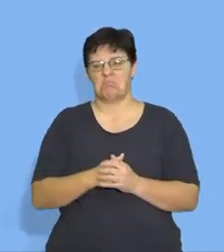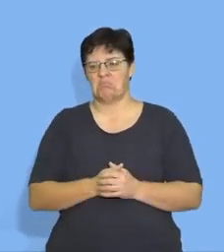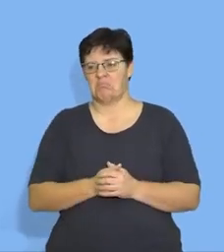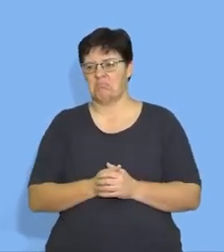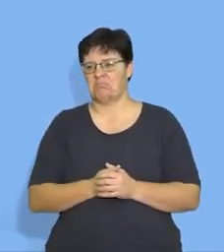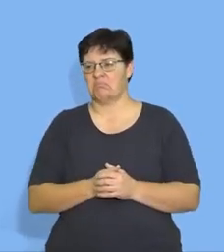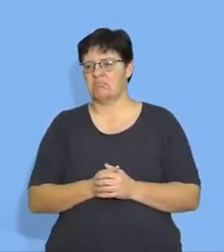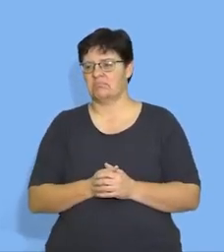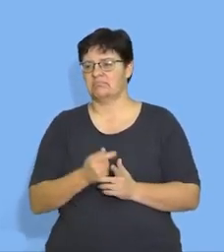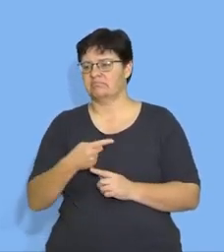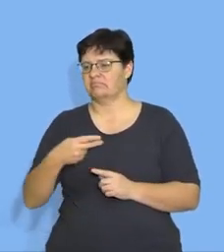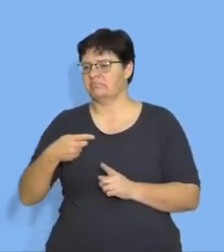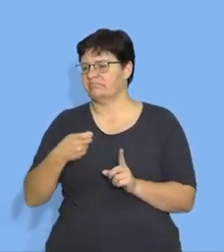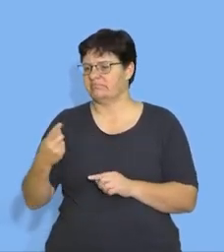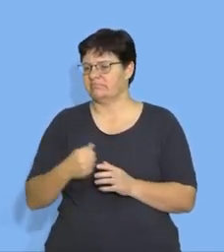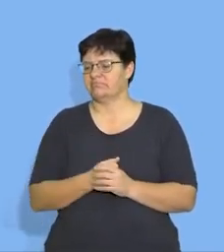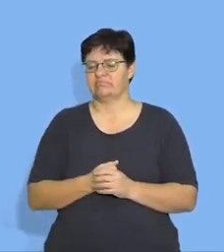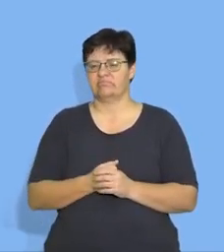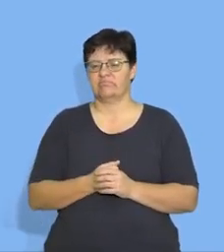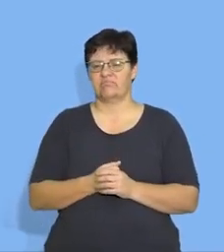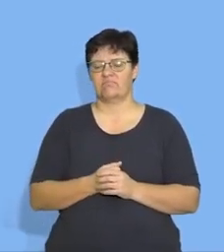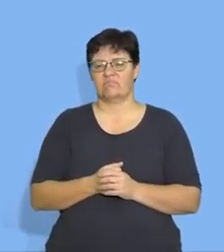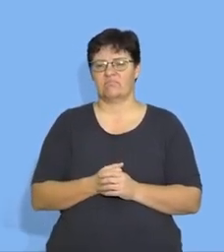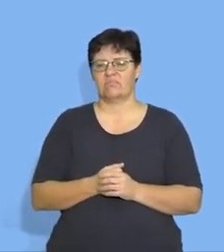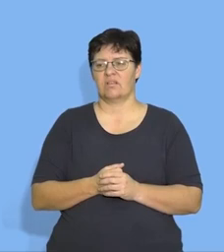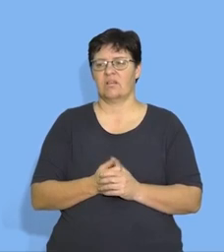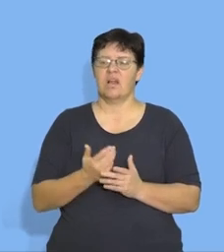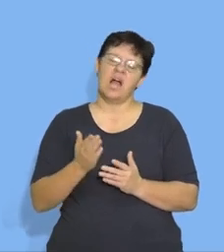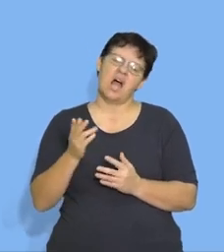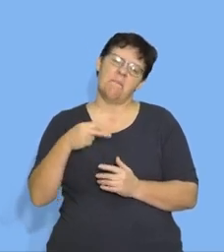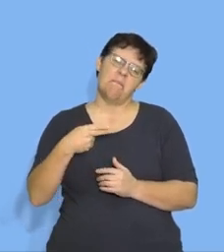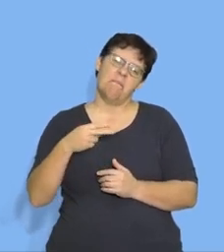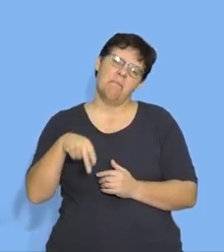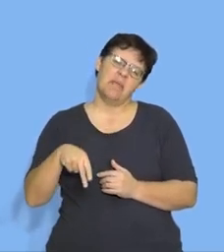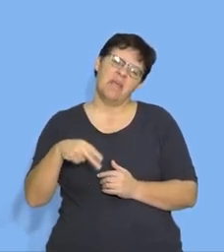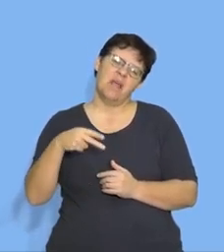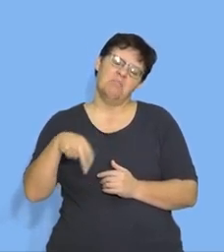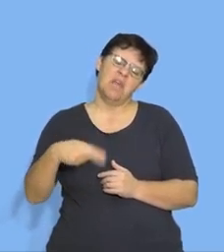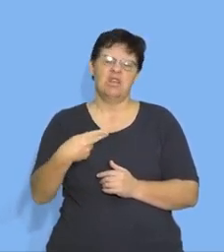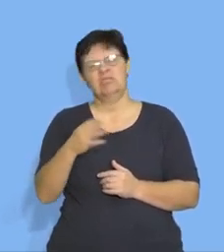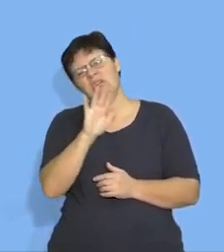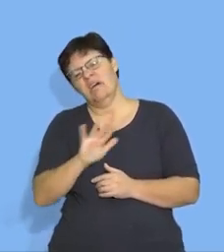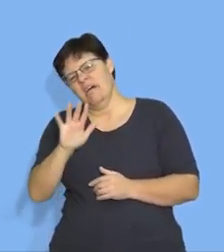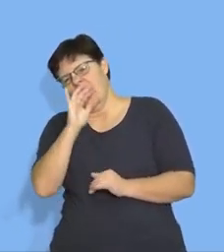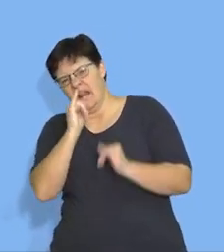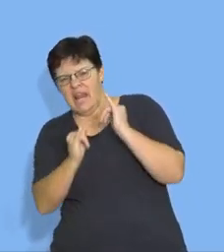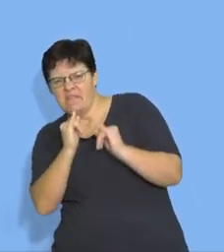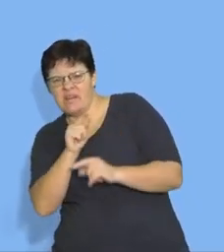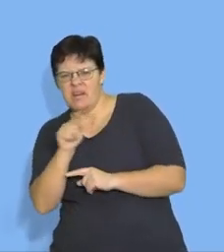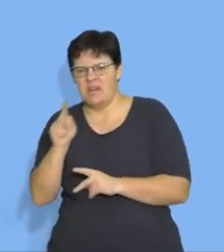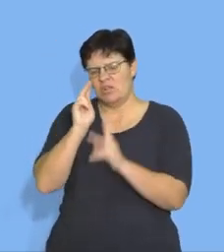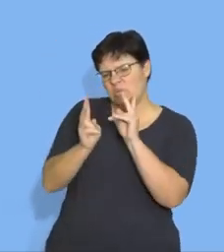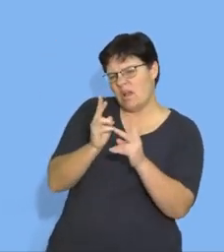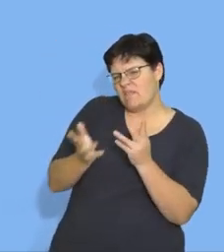we are familiar with, they have got a pH of between 11 and 12. Okay, so substances such as